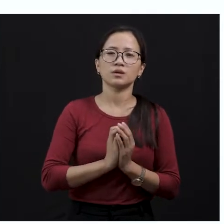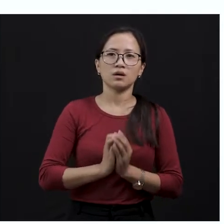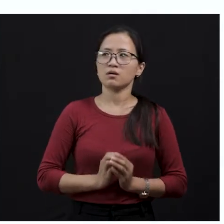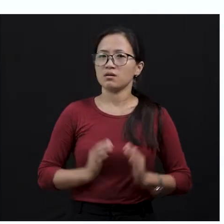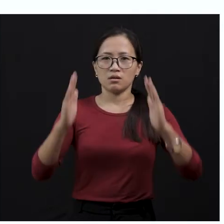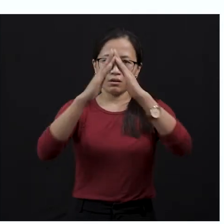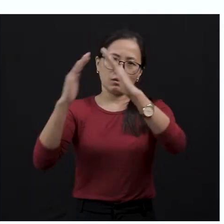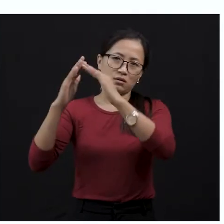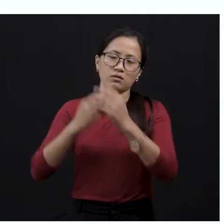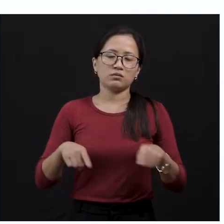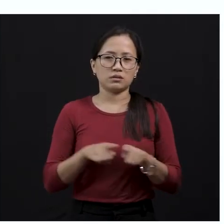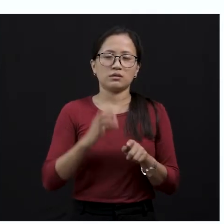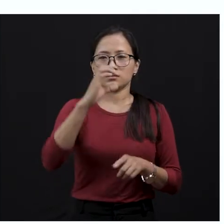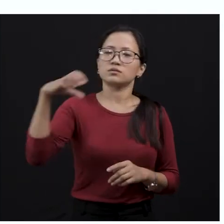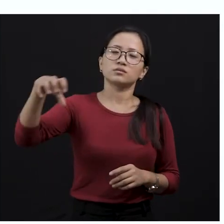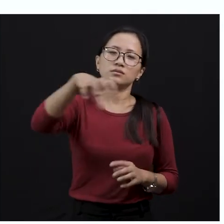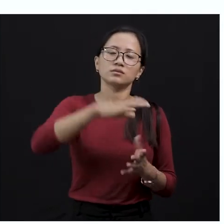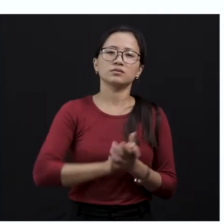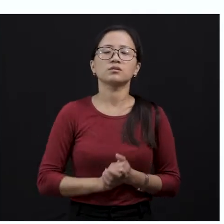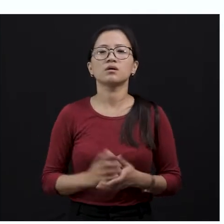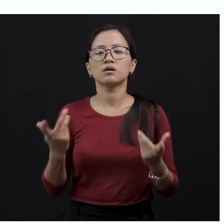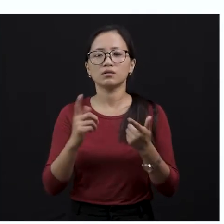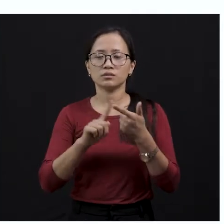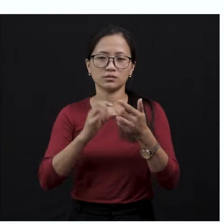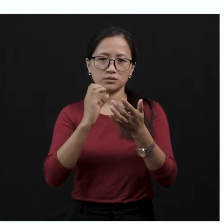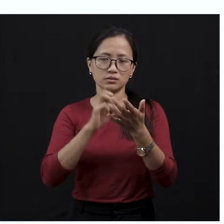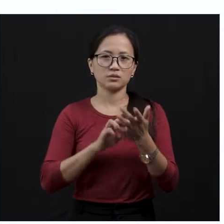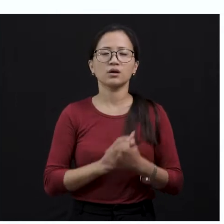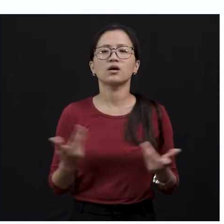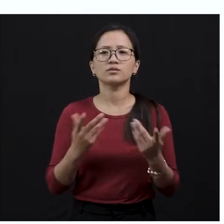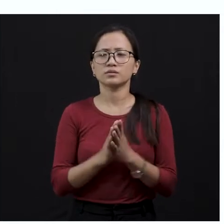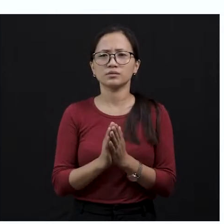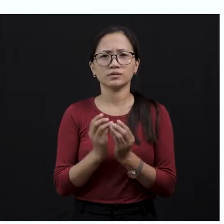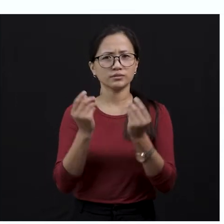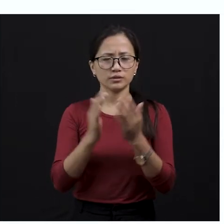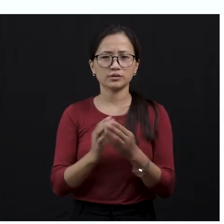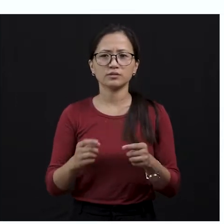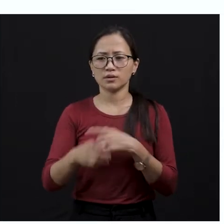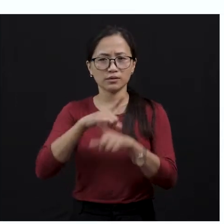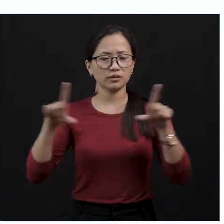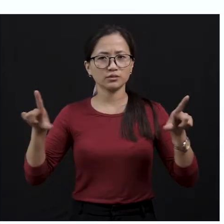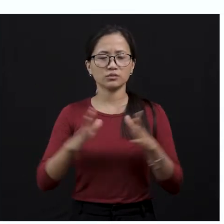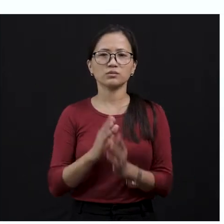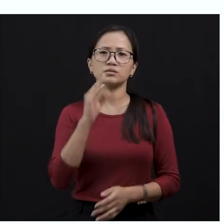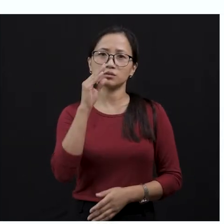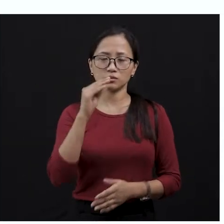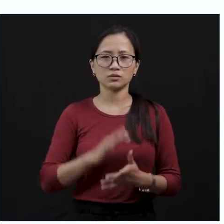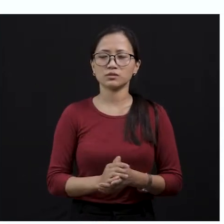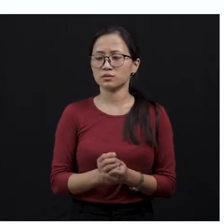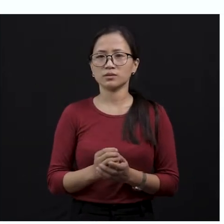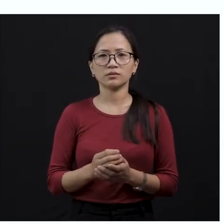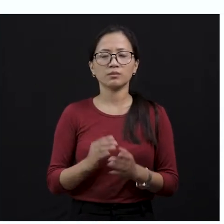Then I explained to you about the economy, how they were trade, how the languages were spoken among the